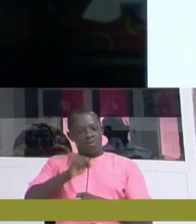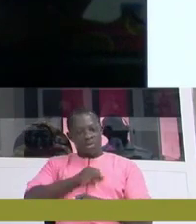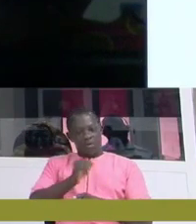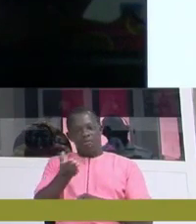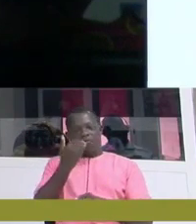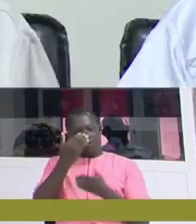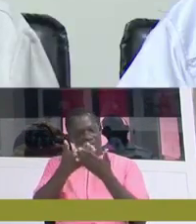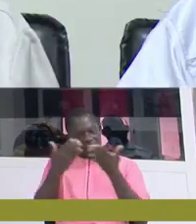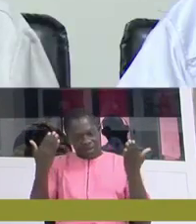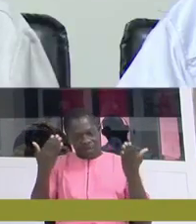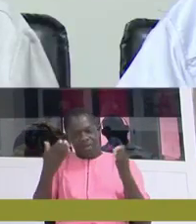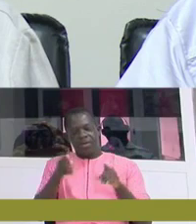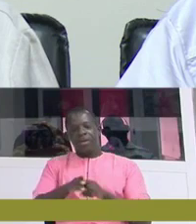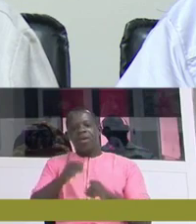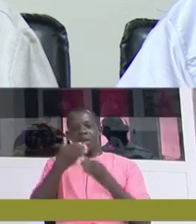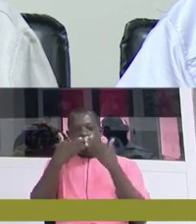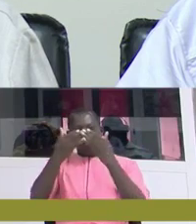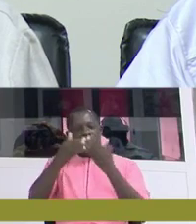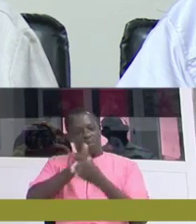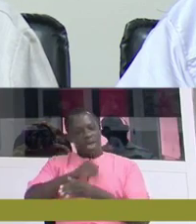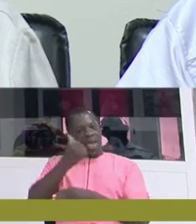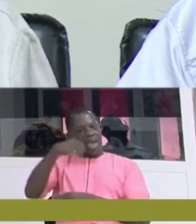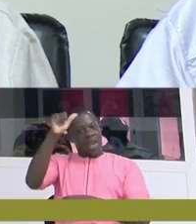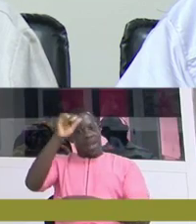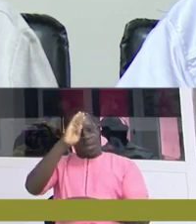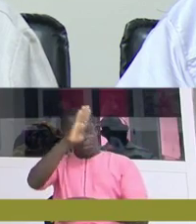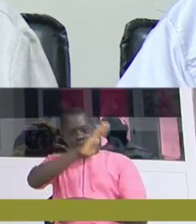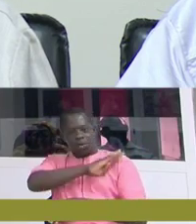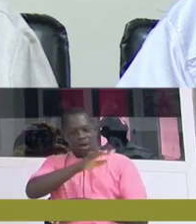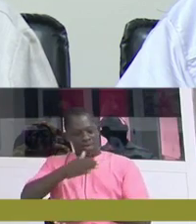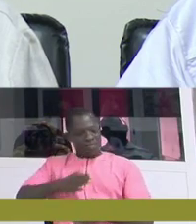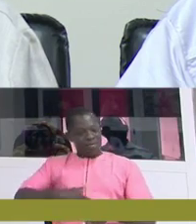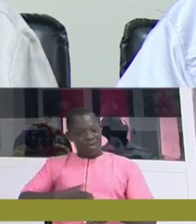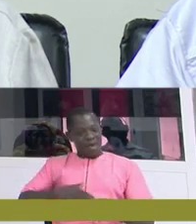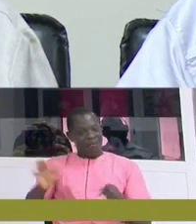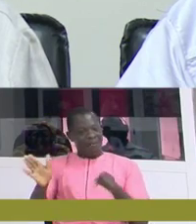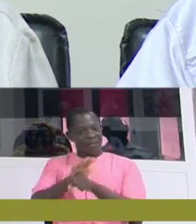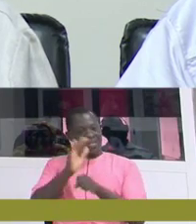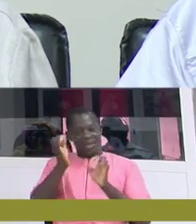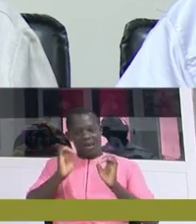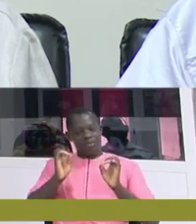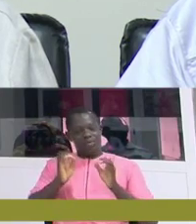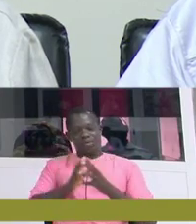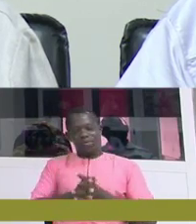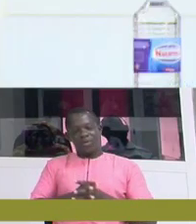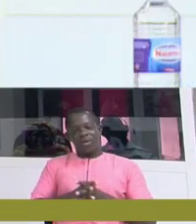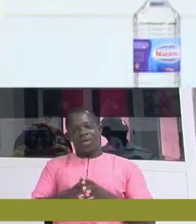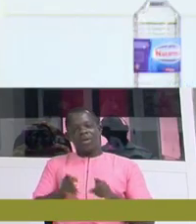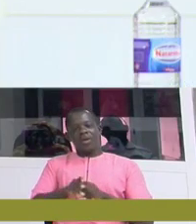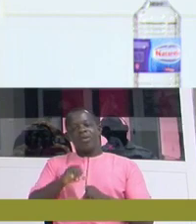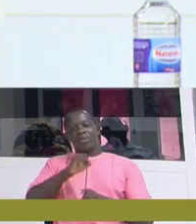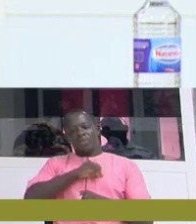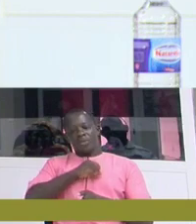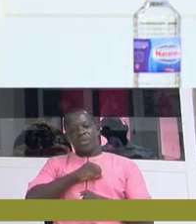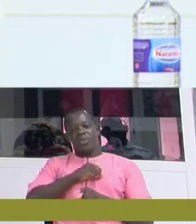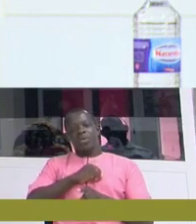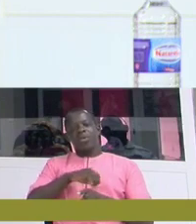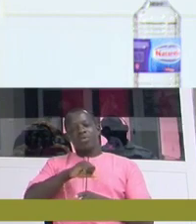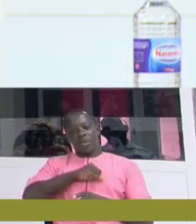After it was finished, I said, my elder, my stomach is not full. He